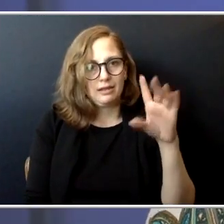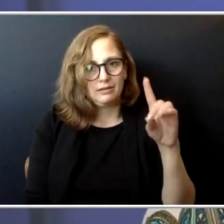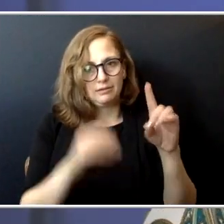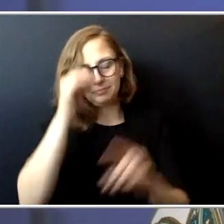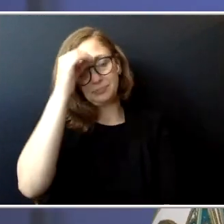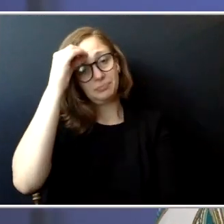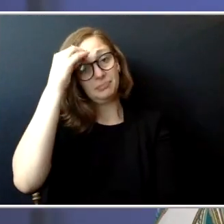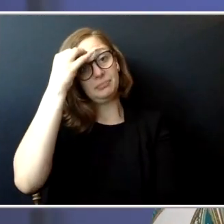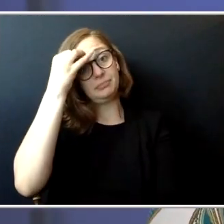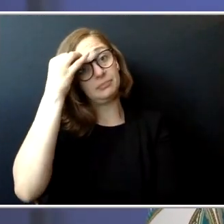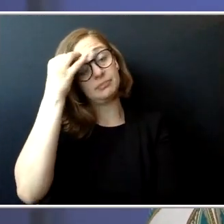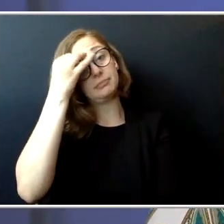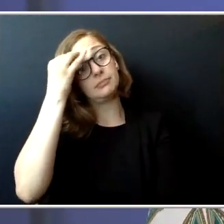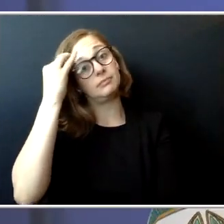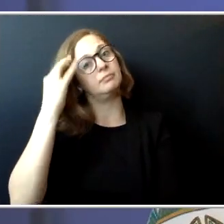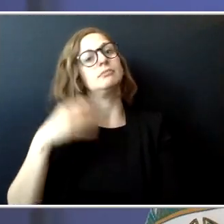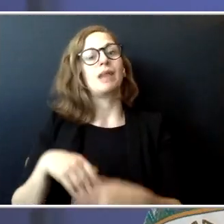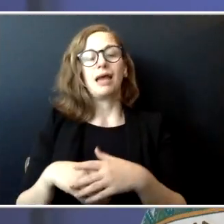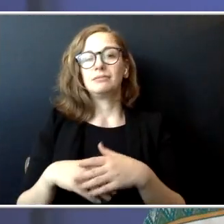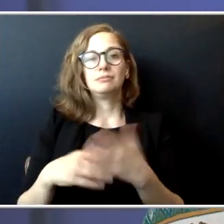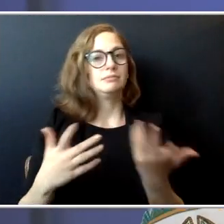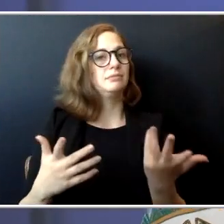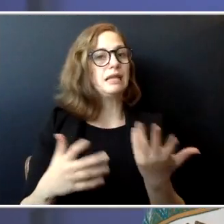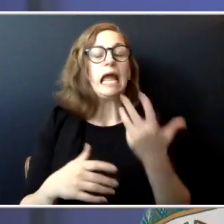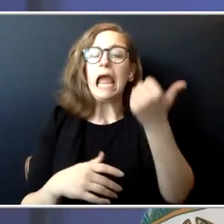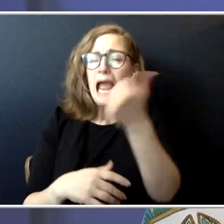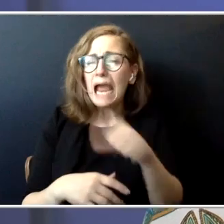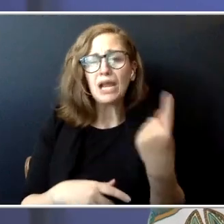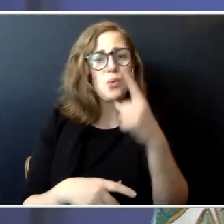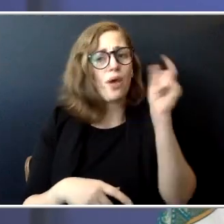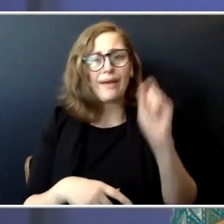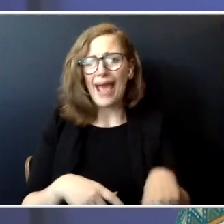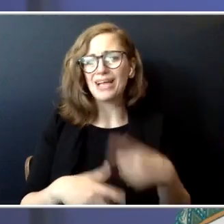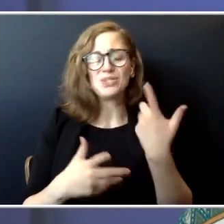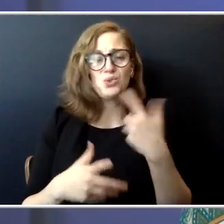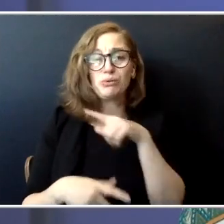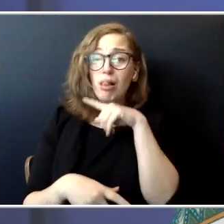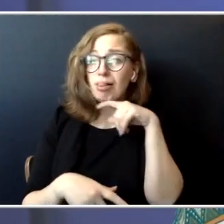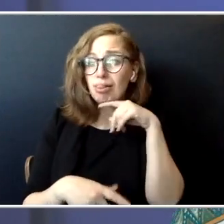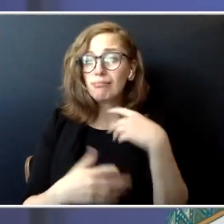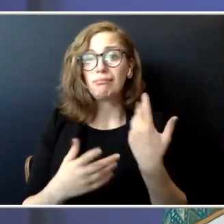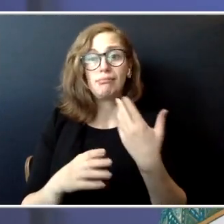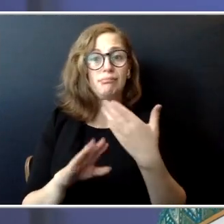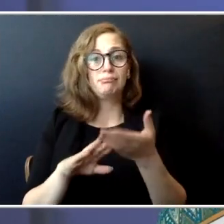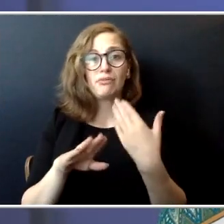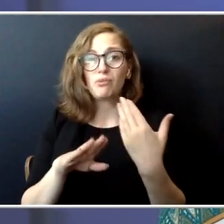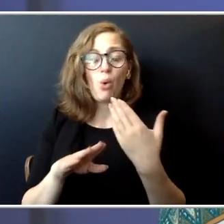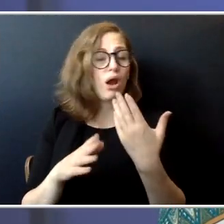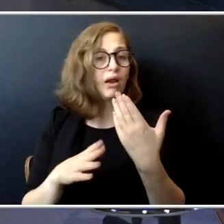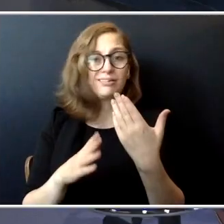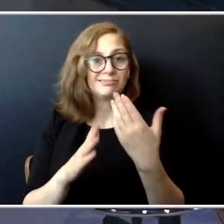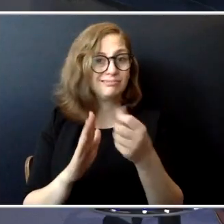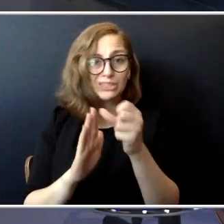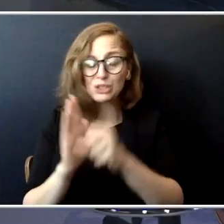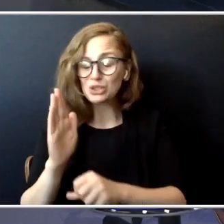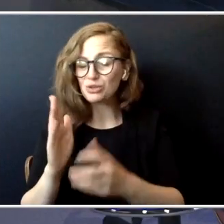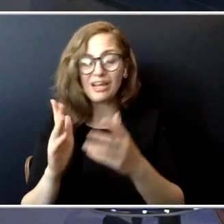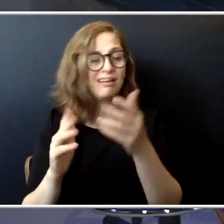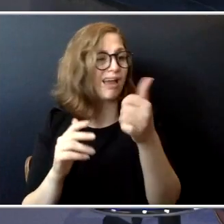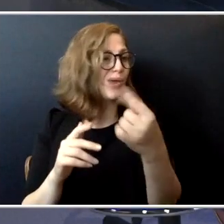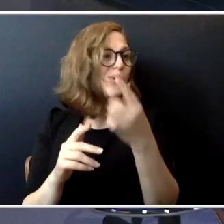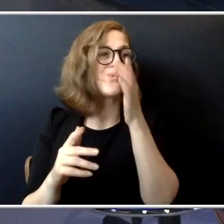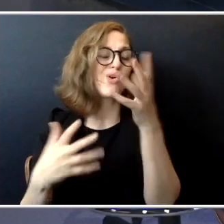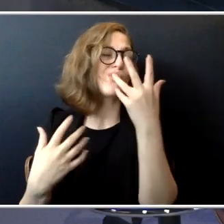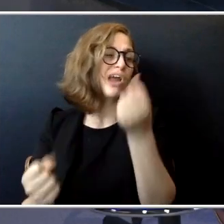those were normal things that anyone would have but would recover, I went into a gout flare. Oh my gosh, how long did that take to clear